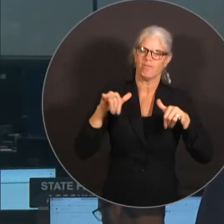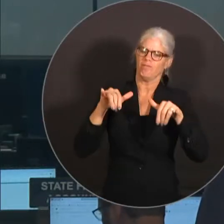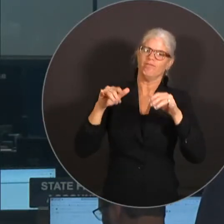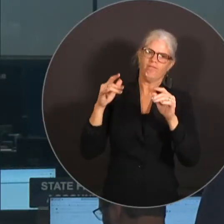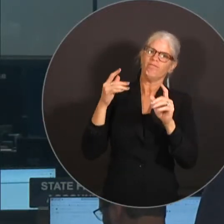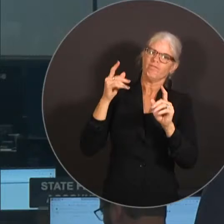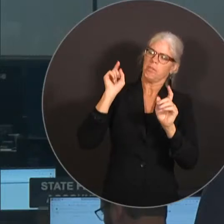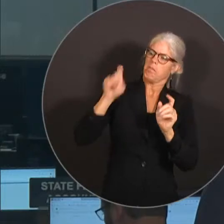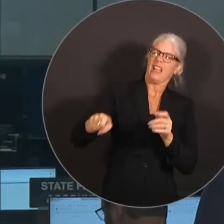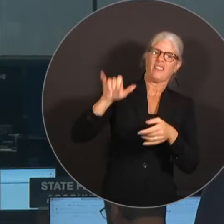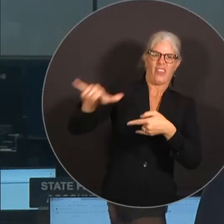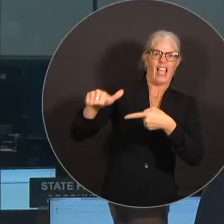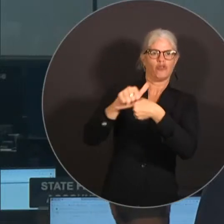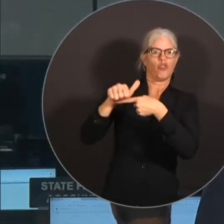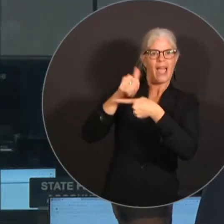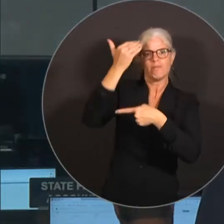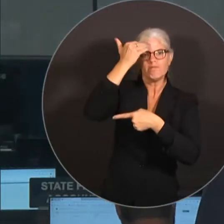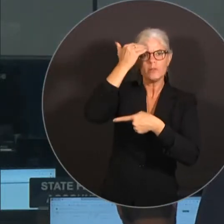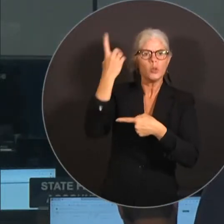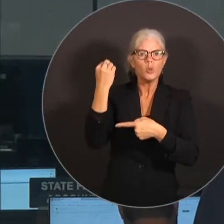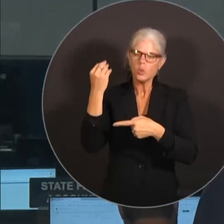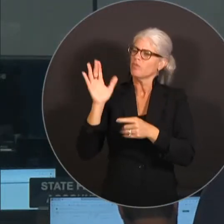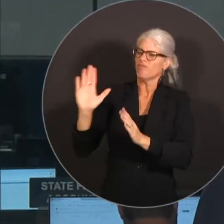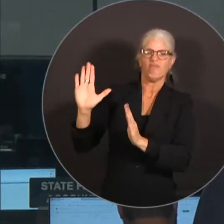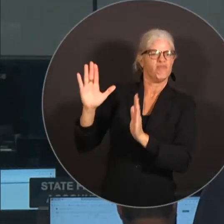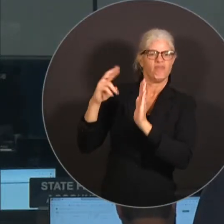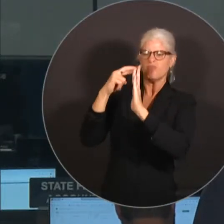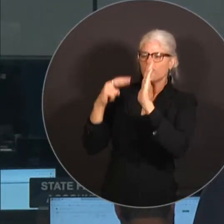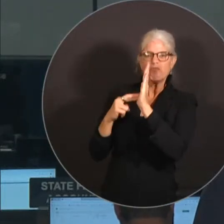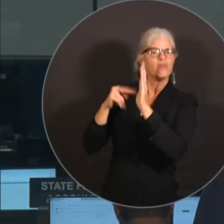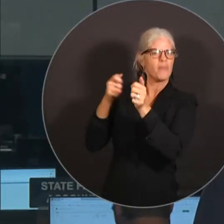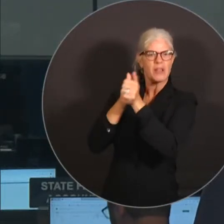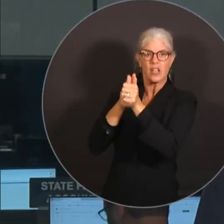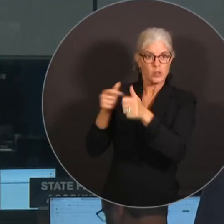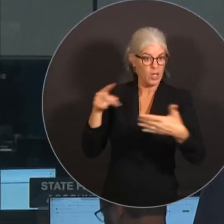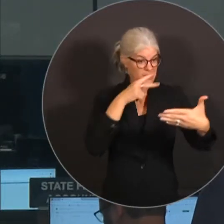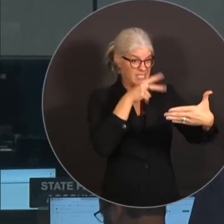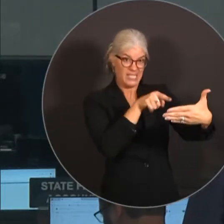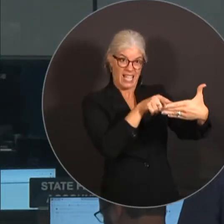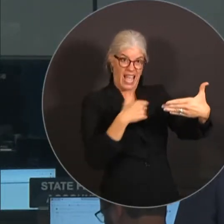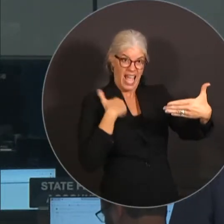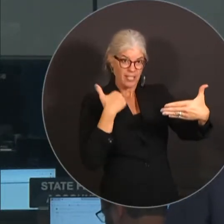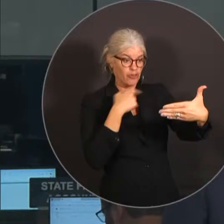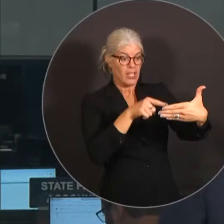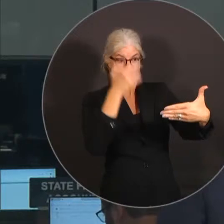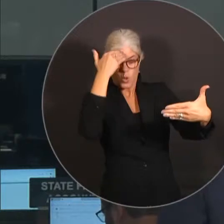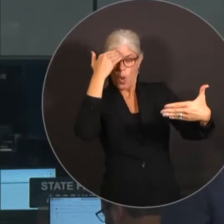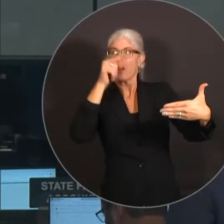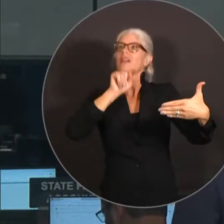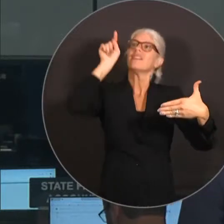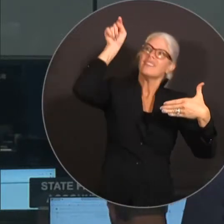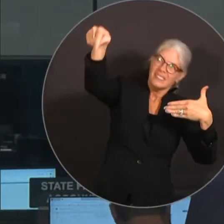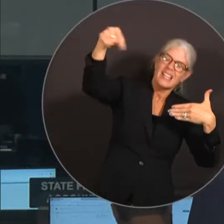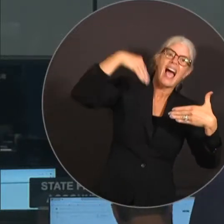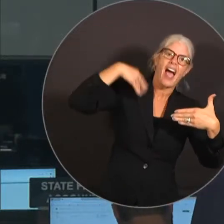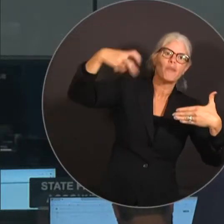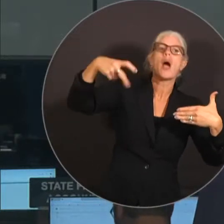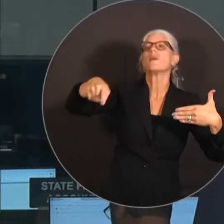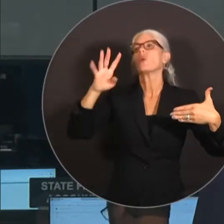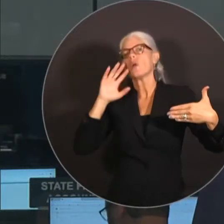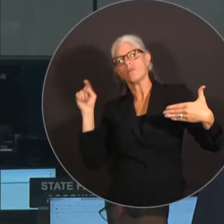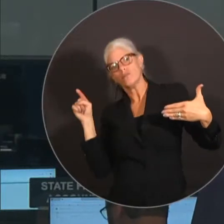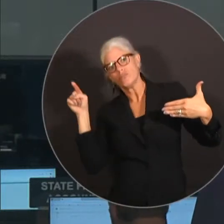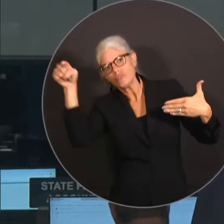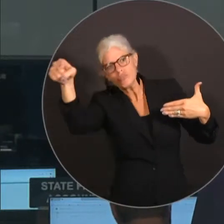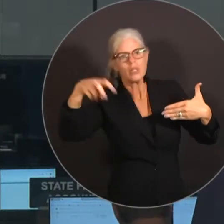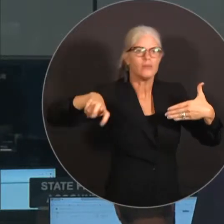statute. So they can take that call just as good in Hendry County as they can in, say, Charlotte County. They'll transfer that information. We have